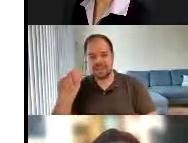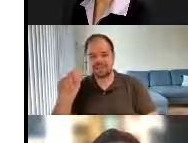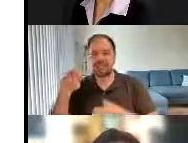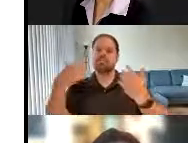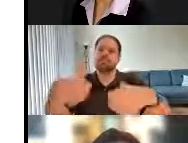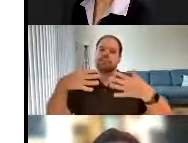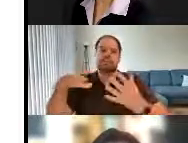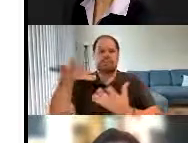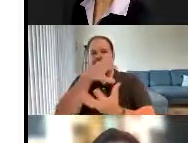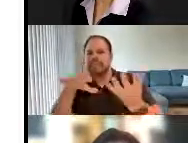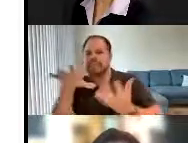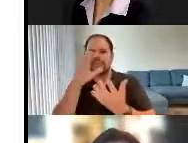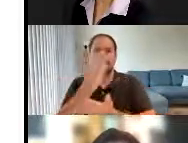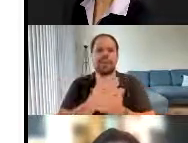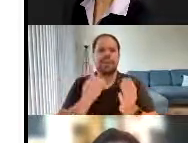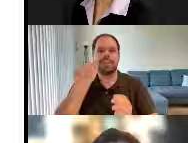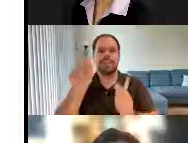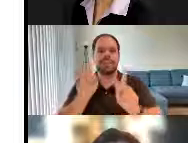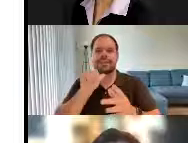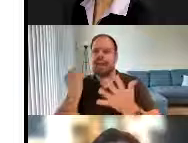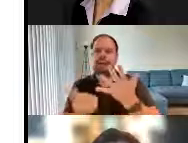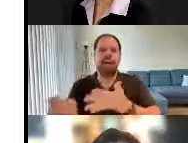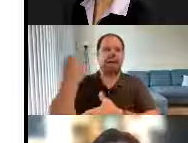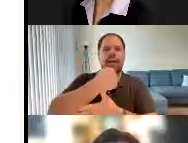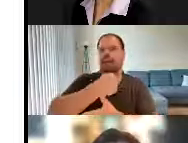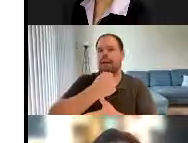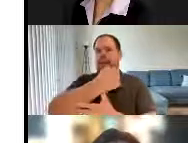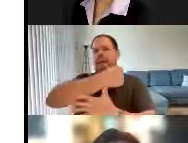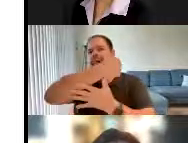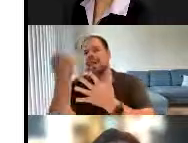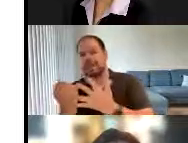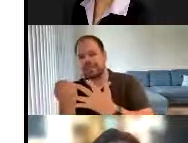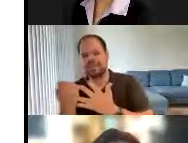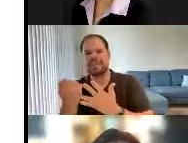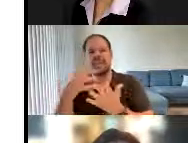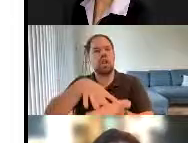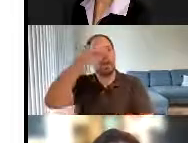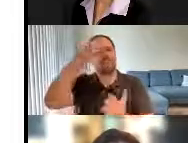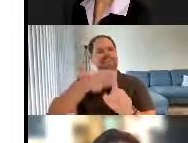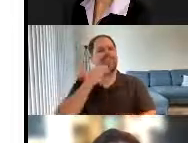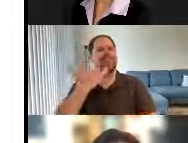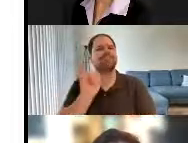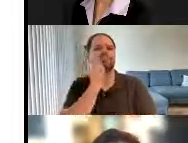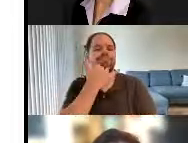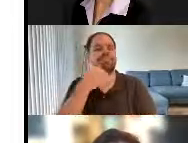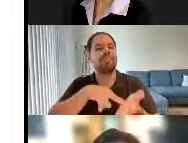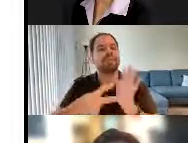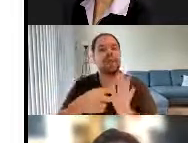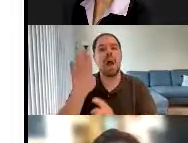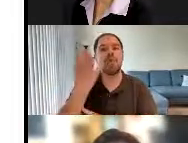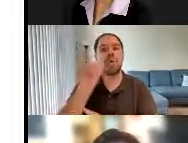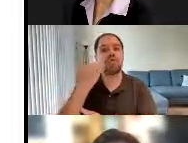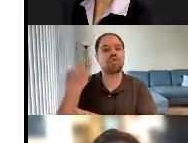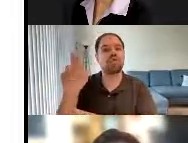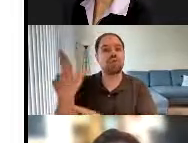In December and January, we had the first vaccination dissemination real efforts. And so there was some prioritization